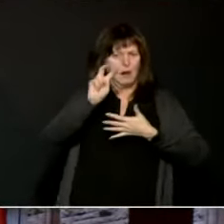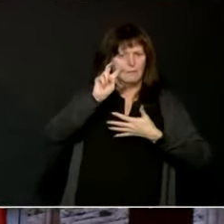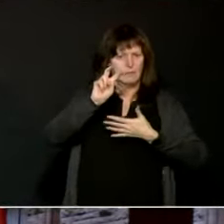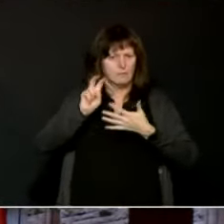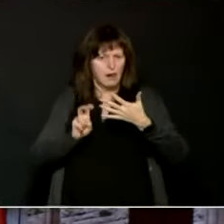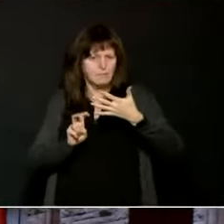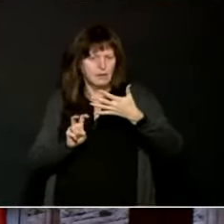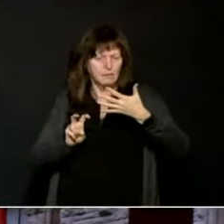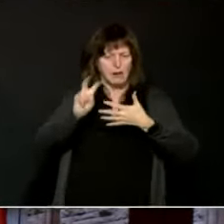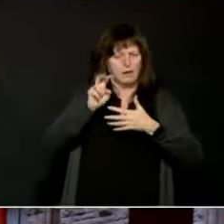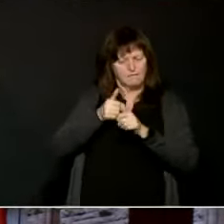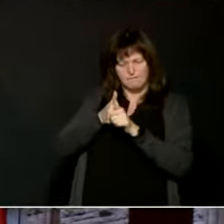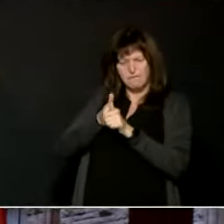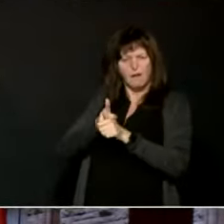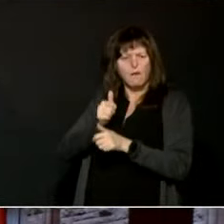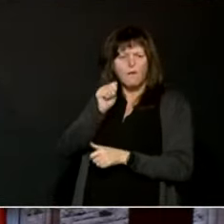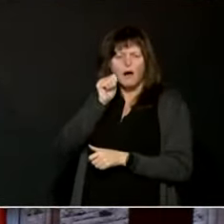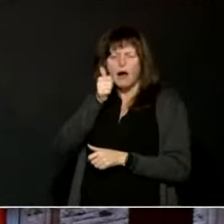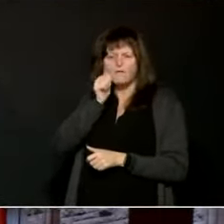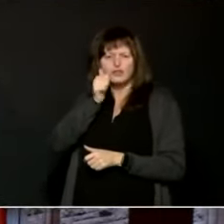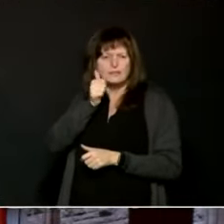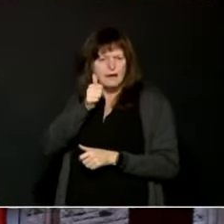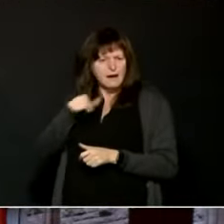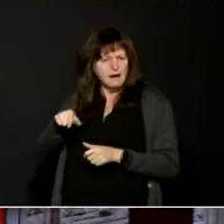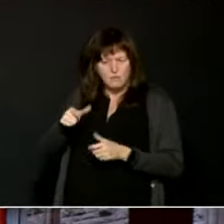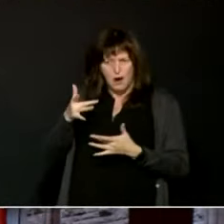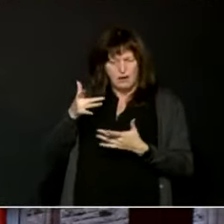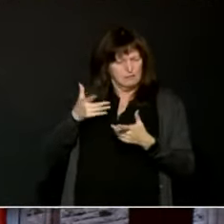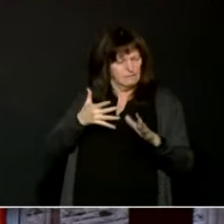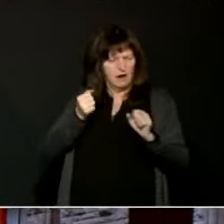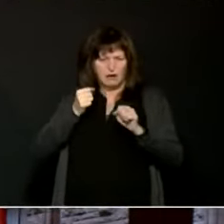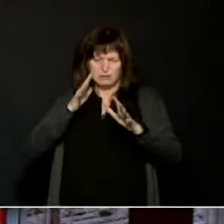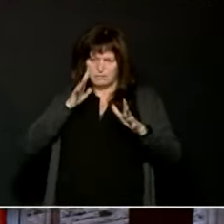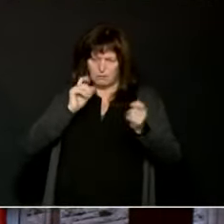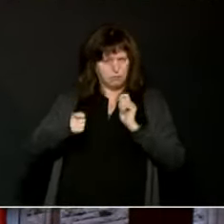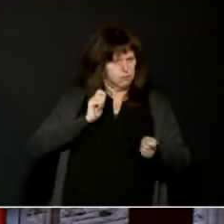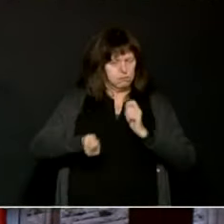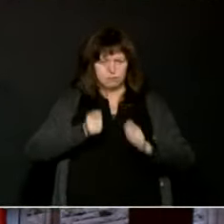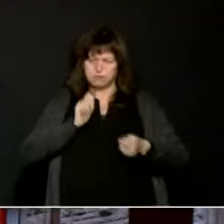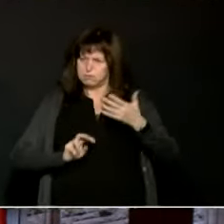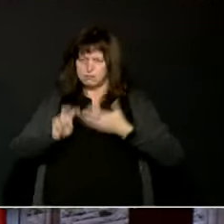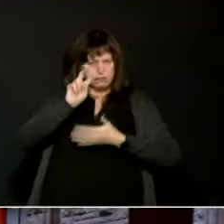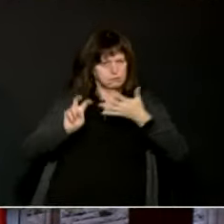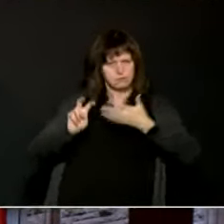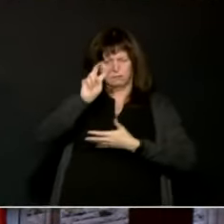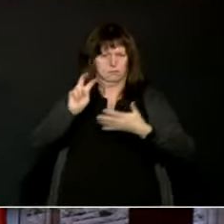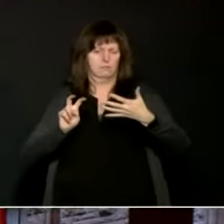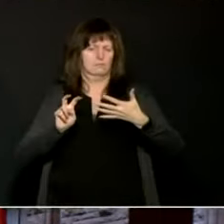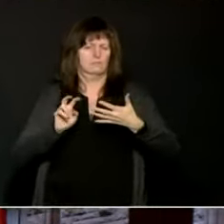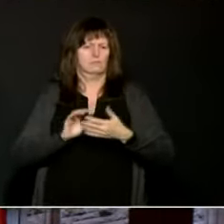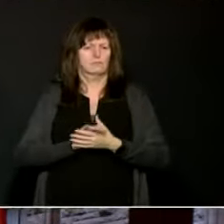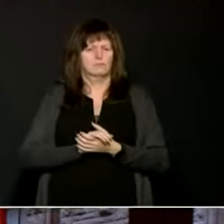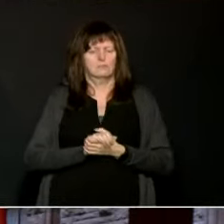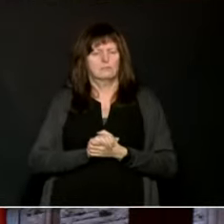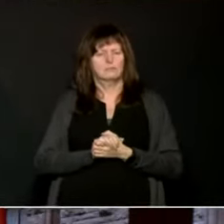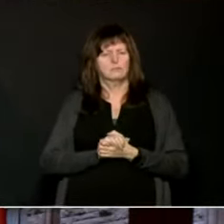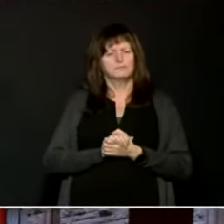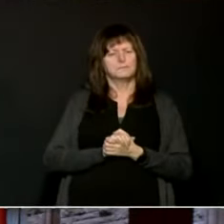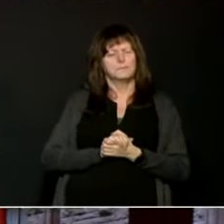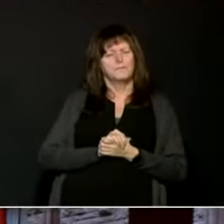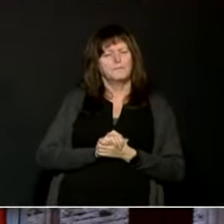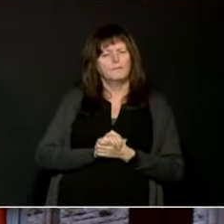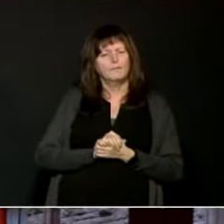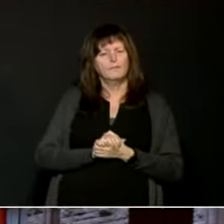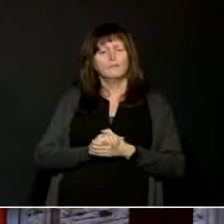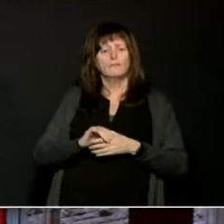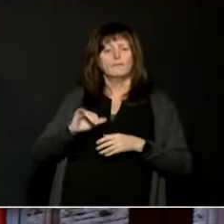more rapidly to change health units moving up in the framework. And with that kind of rapid approach, because